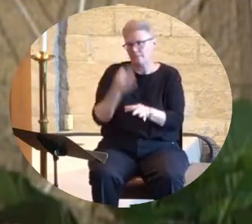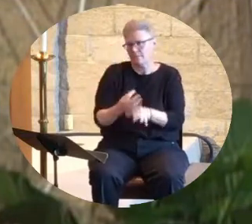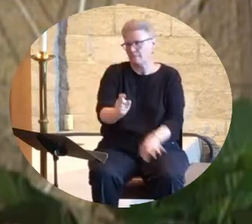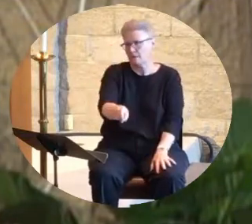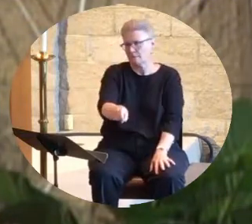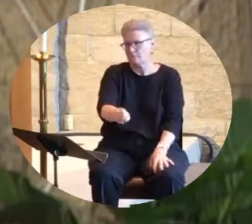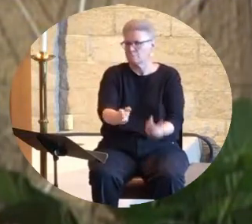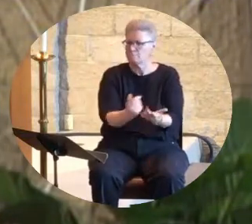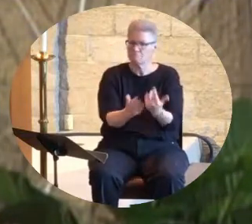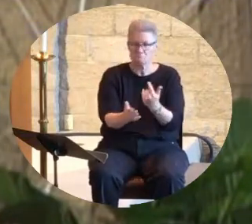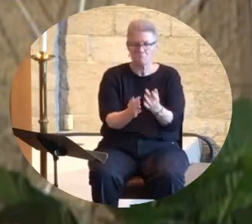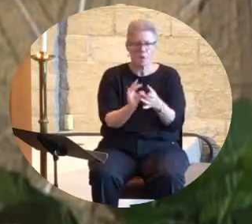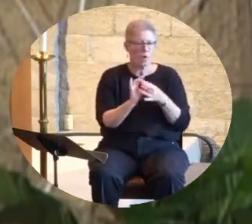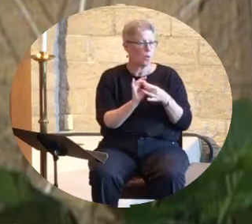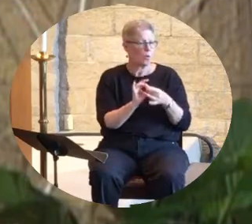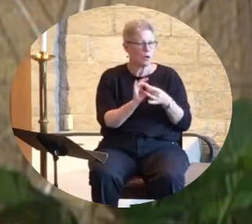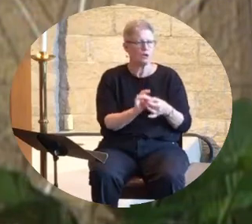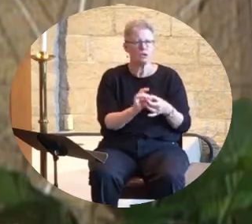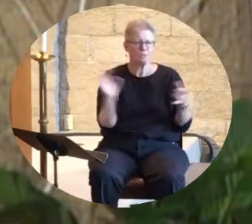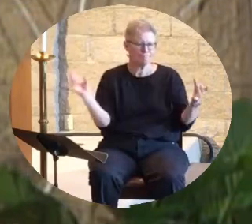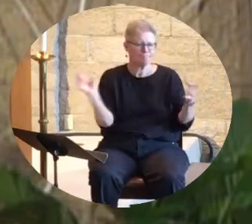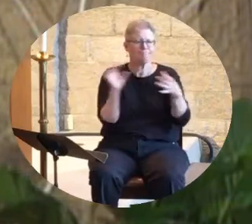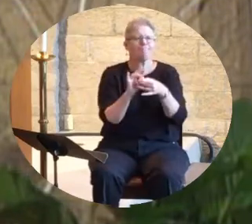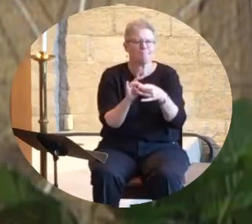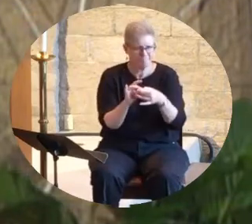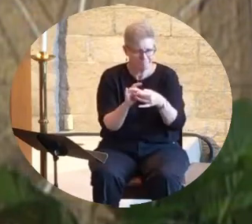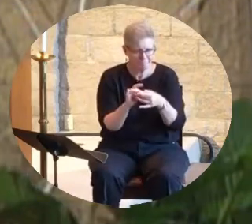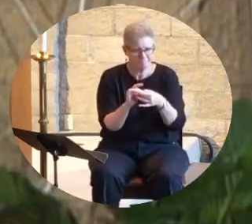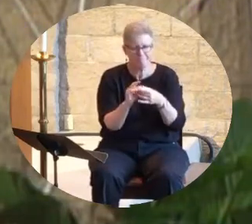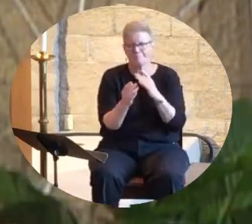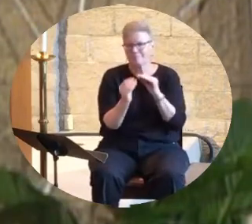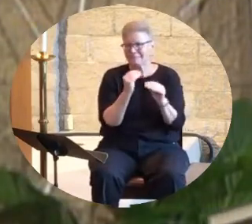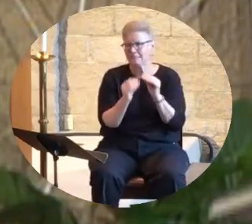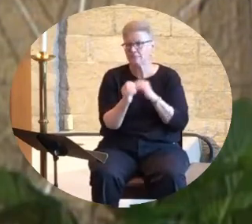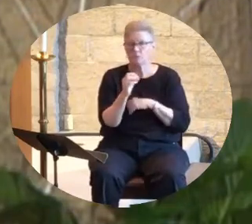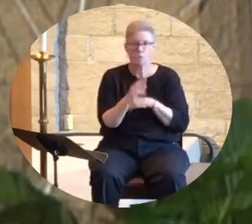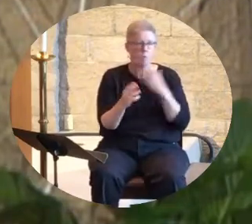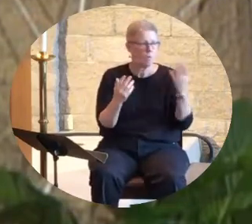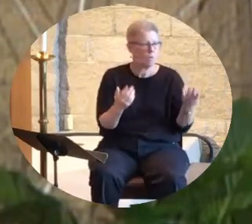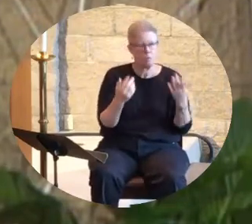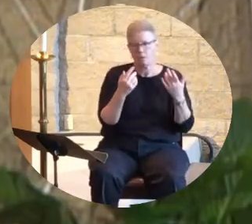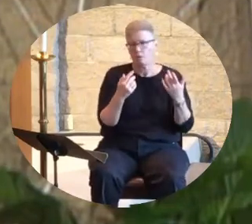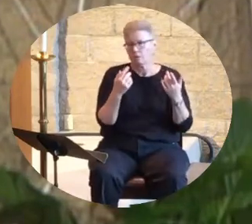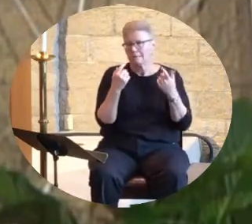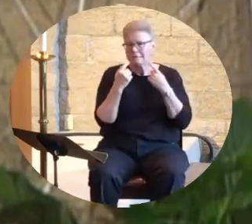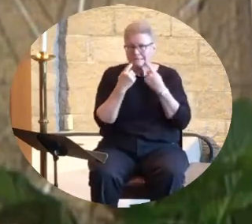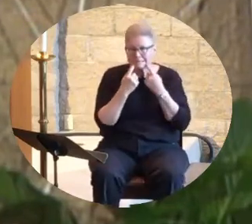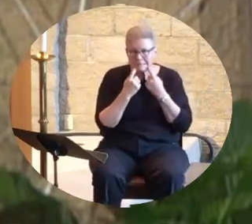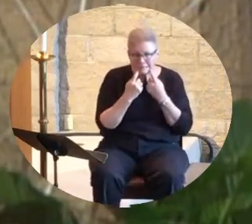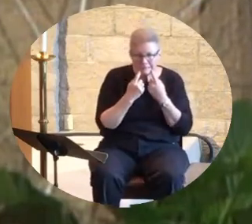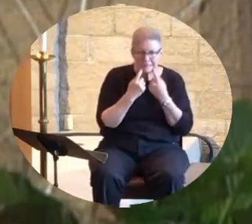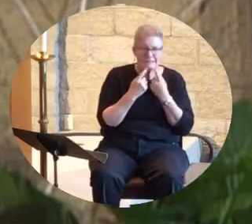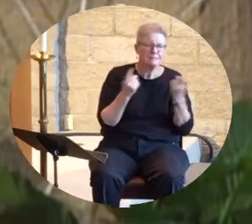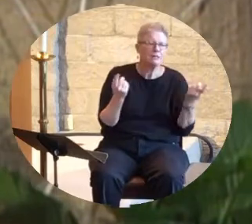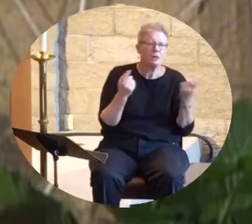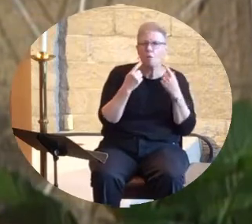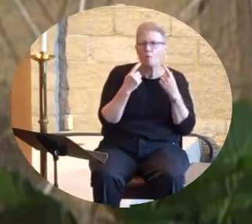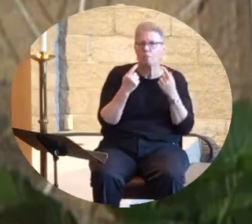relationship, regardless of if it's a prosperity issues, regardless if it's a health issue, regardless of whatever